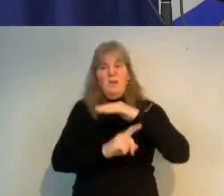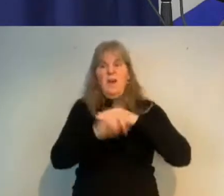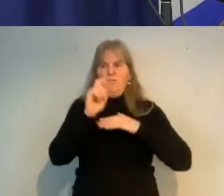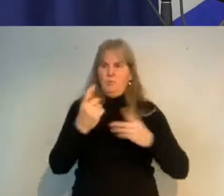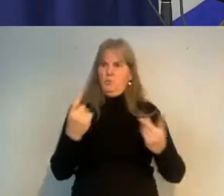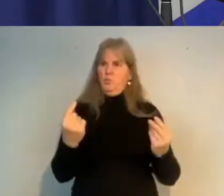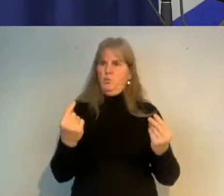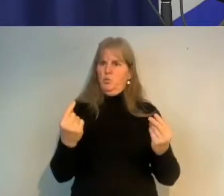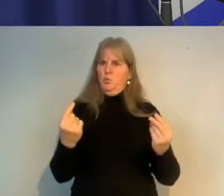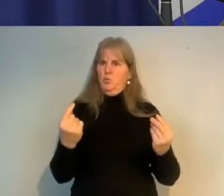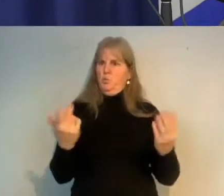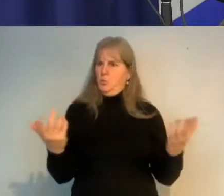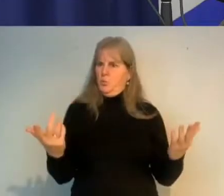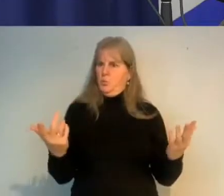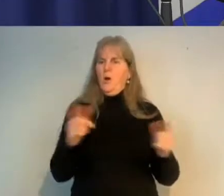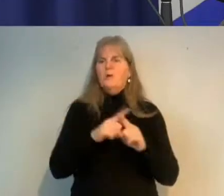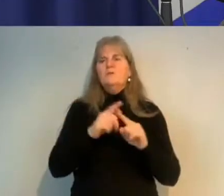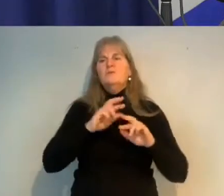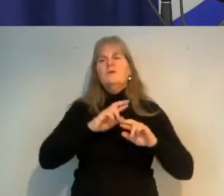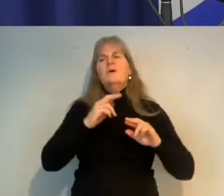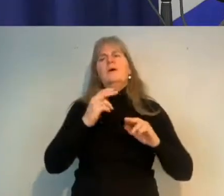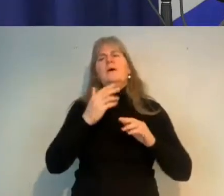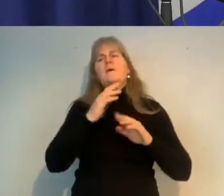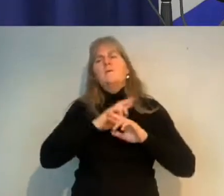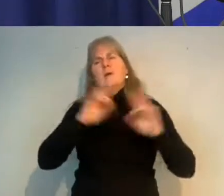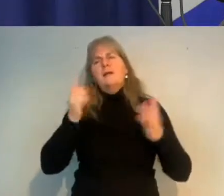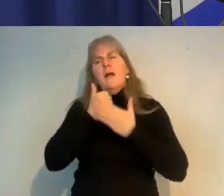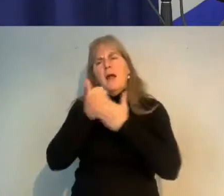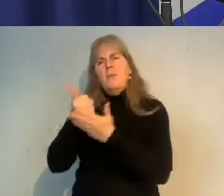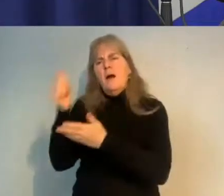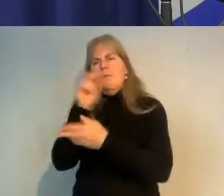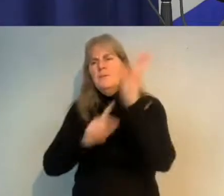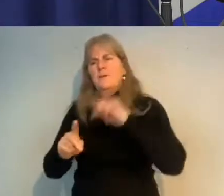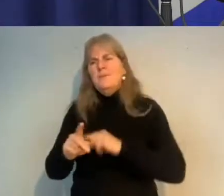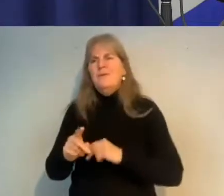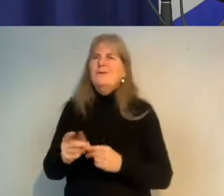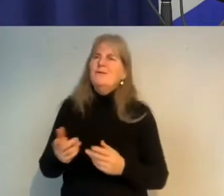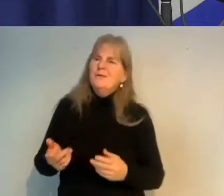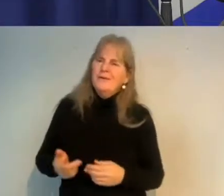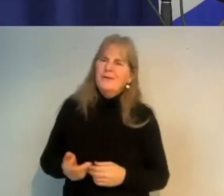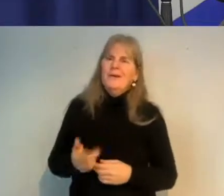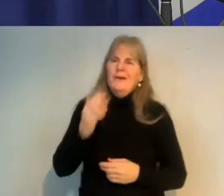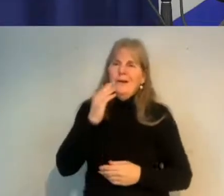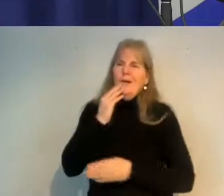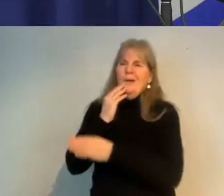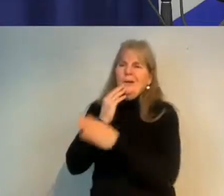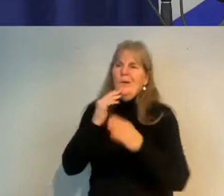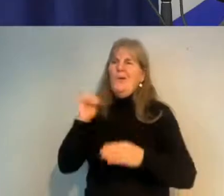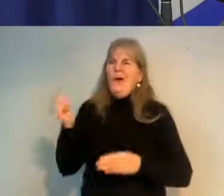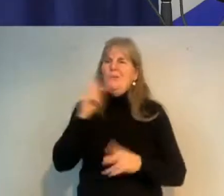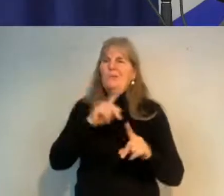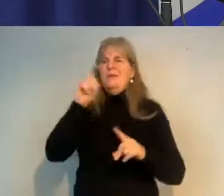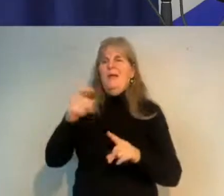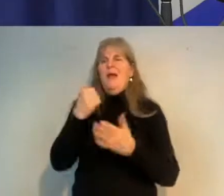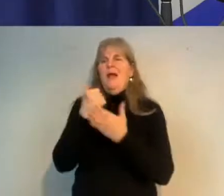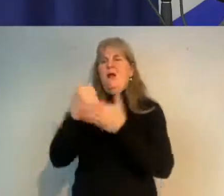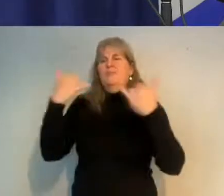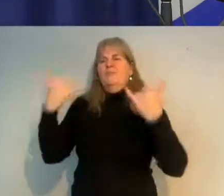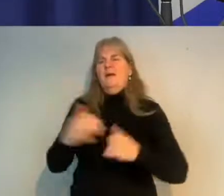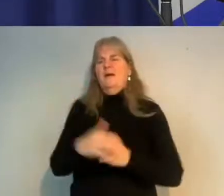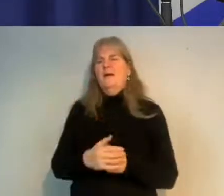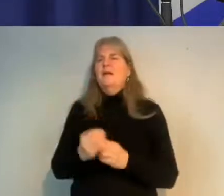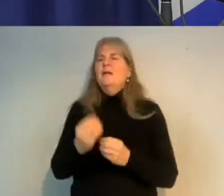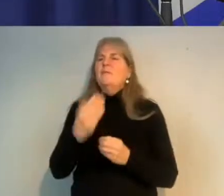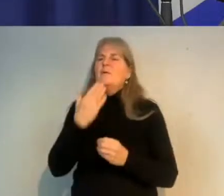others. It's easy to see that everyone right now could just use a little help, and a little extra kindness will go a long way.